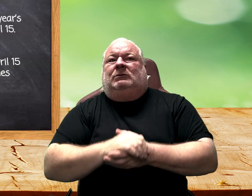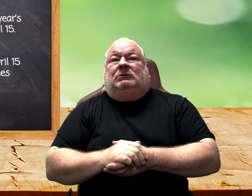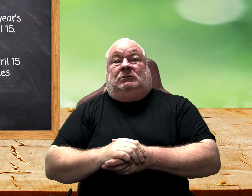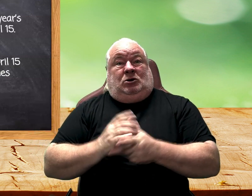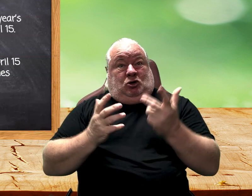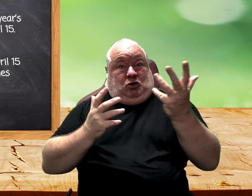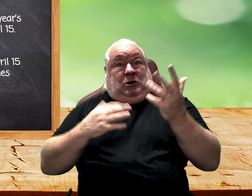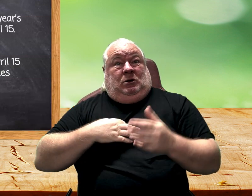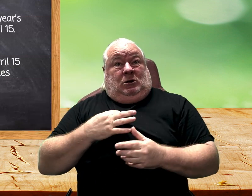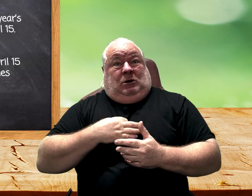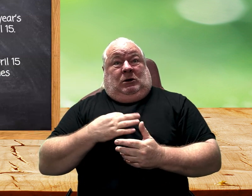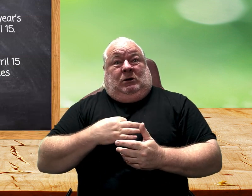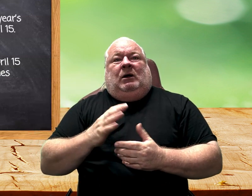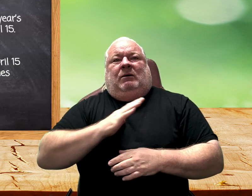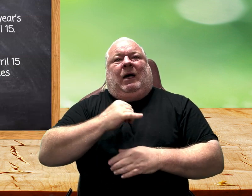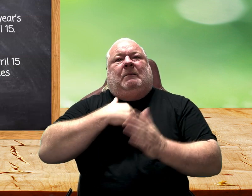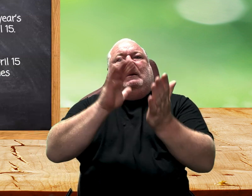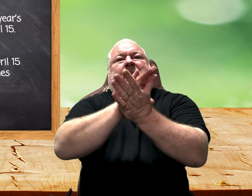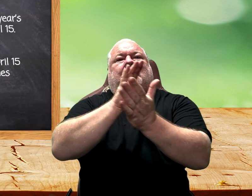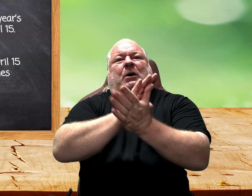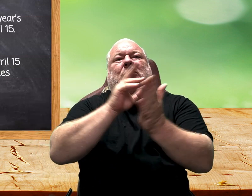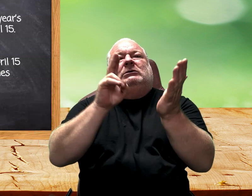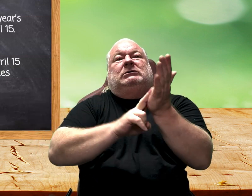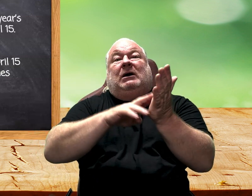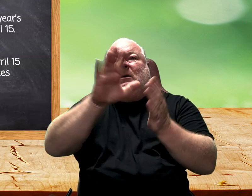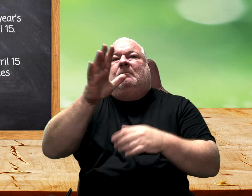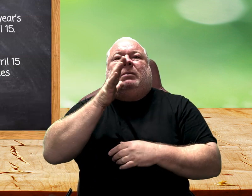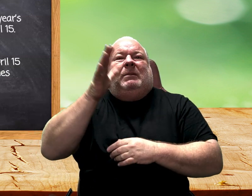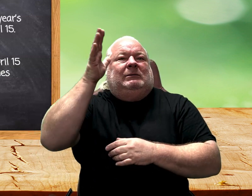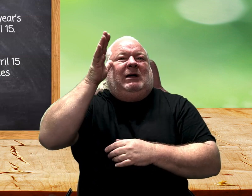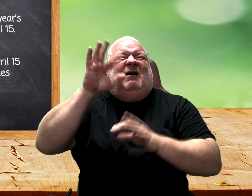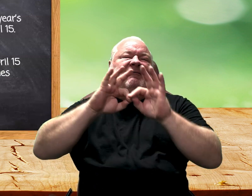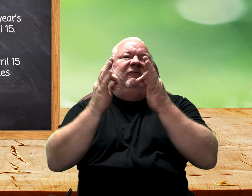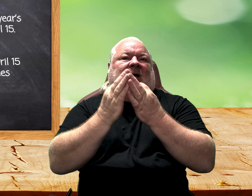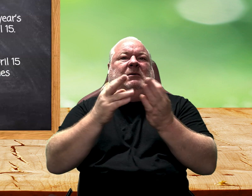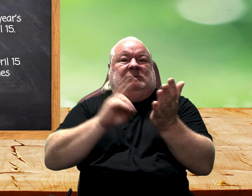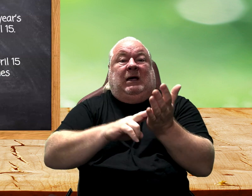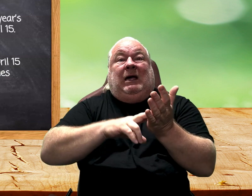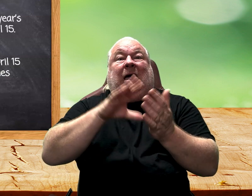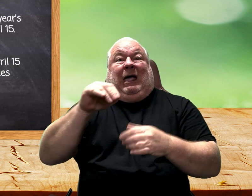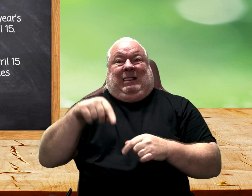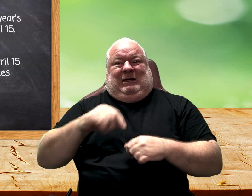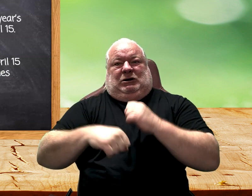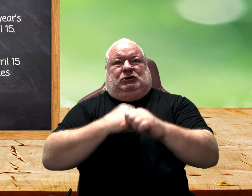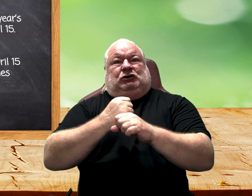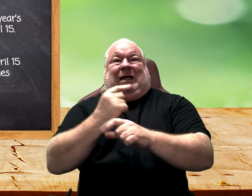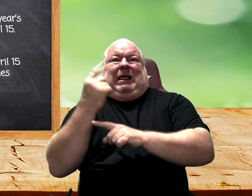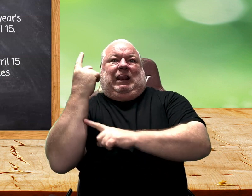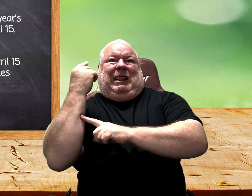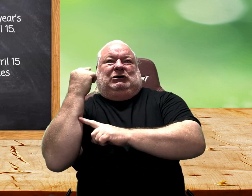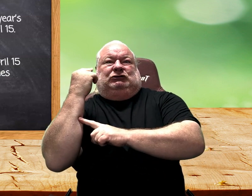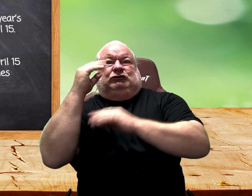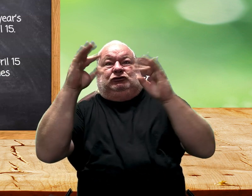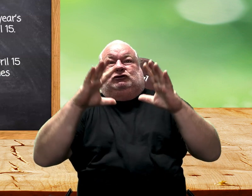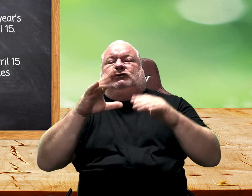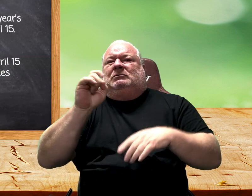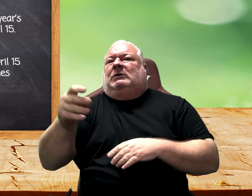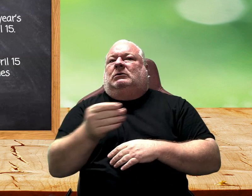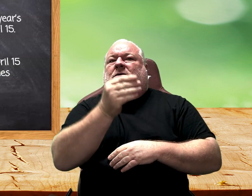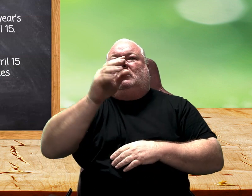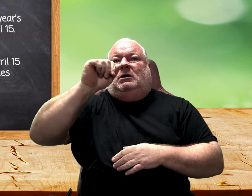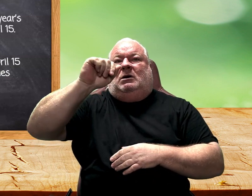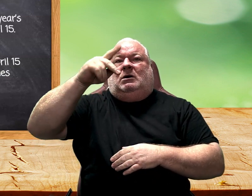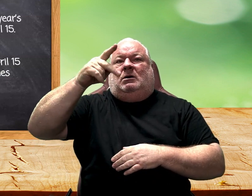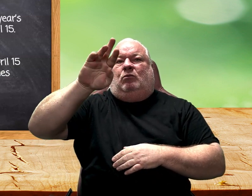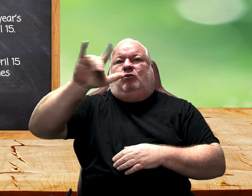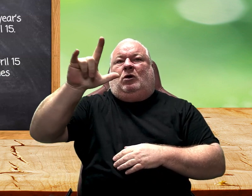Want to run for office? Get a petition signed by your parents, this year's teacher, and last year's teacher. This will be due by April